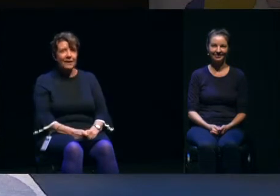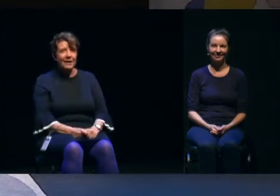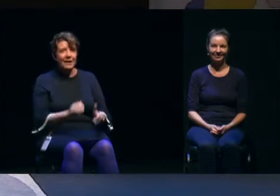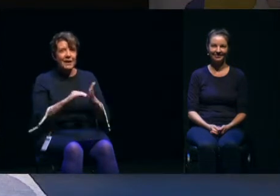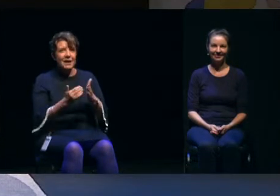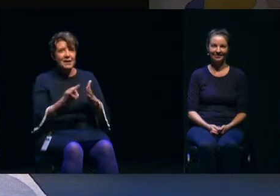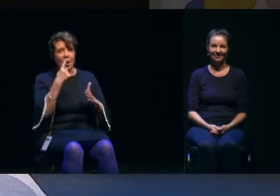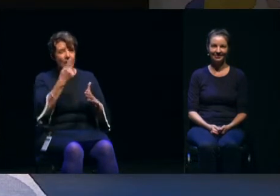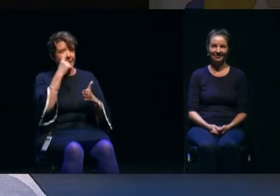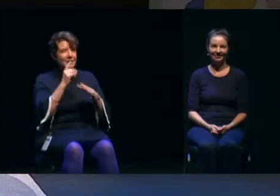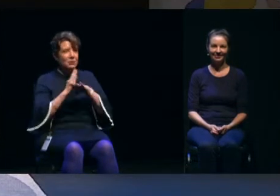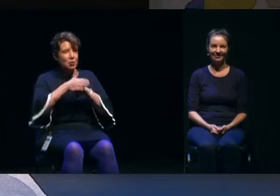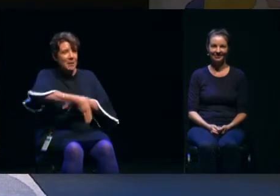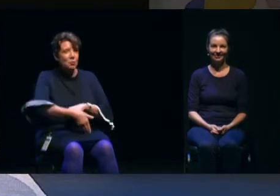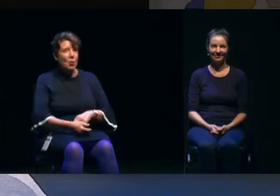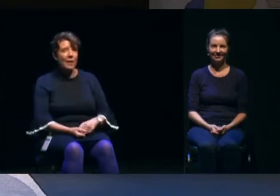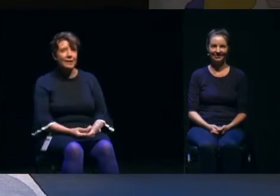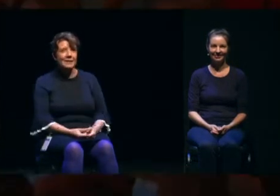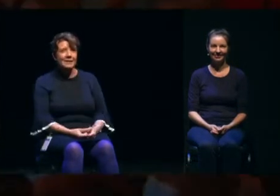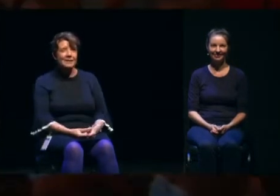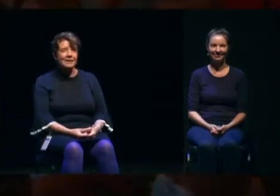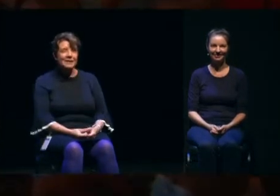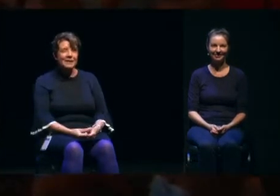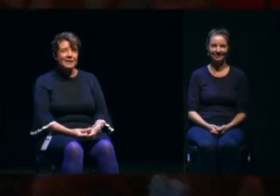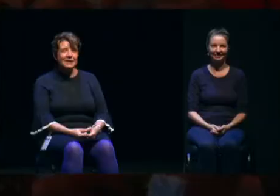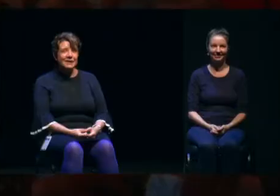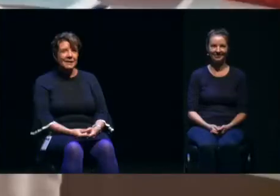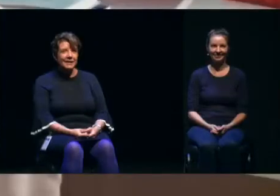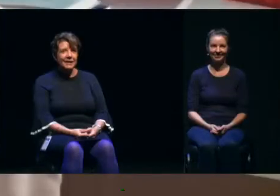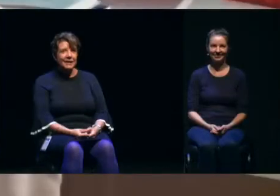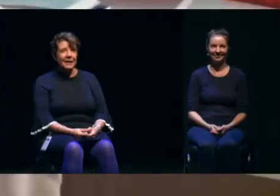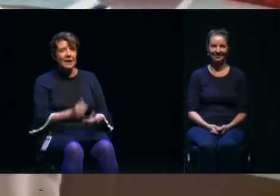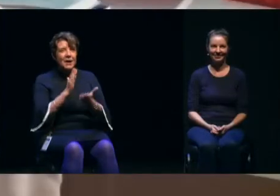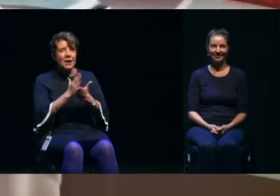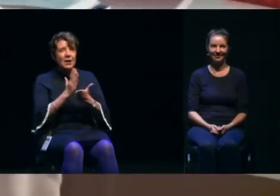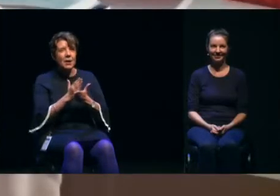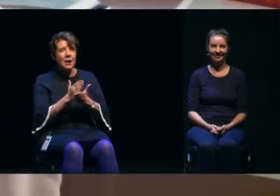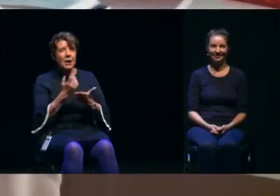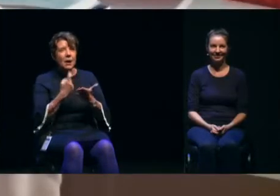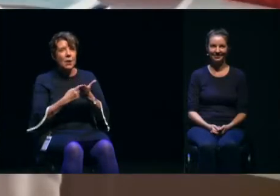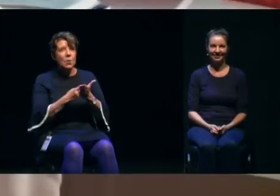Now I think it's too much work. So I frankly... I'd rather